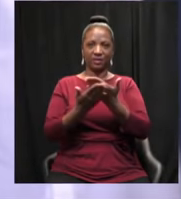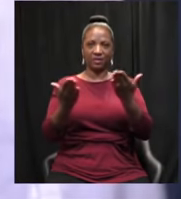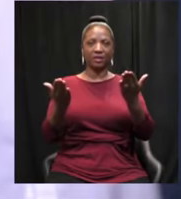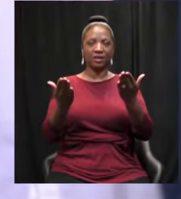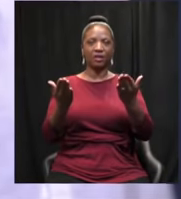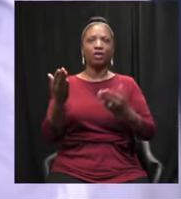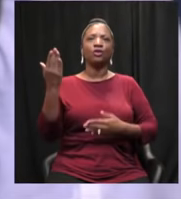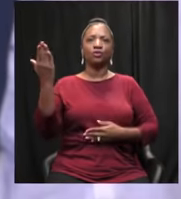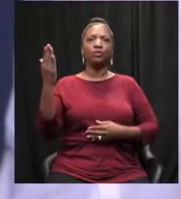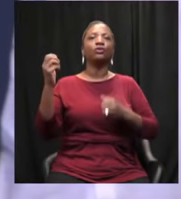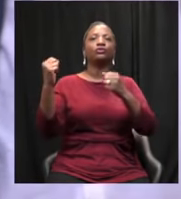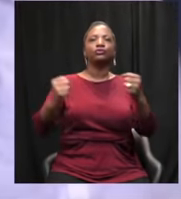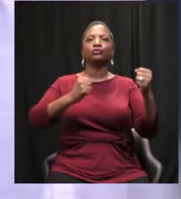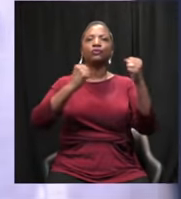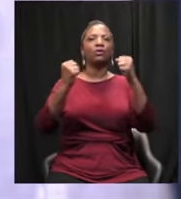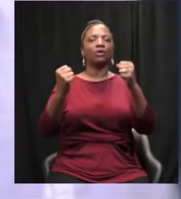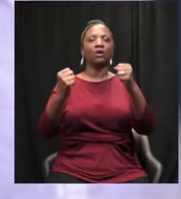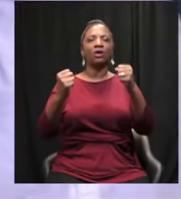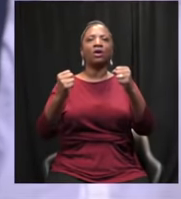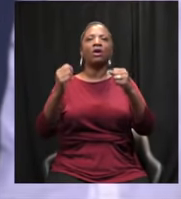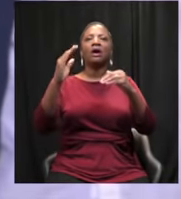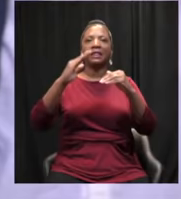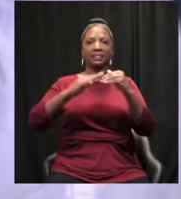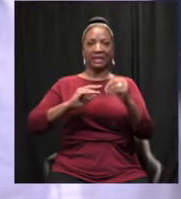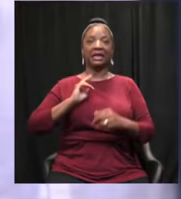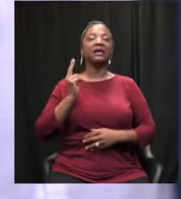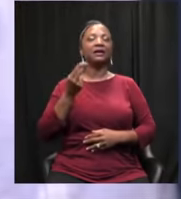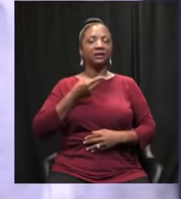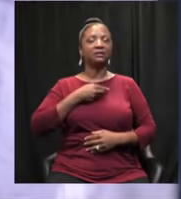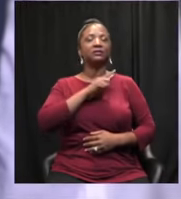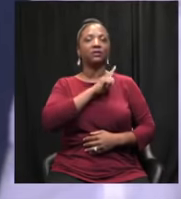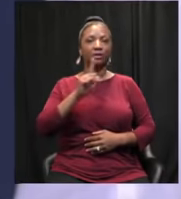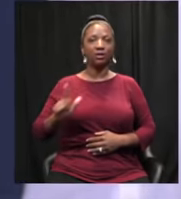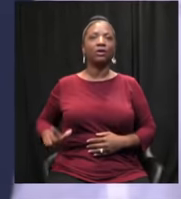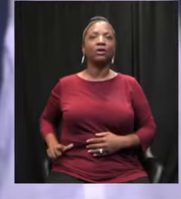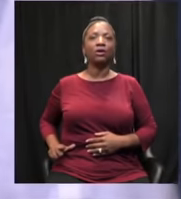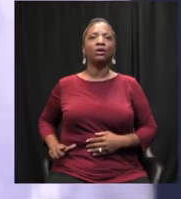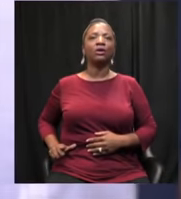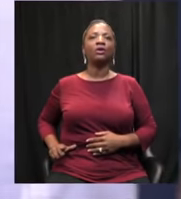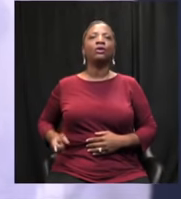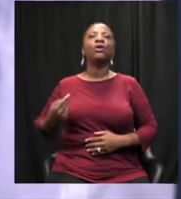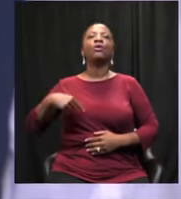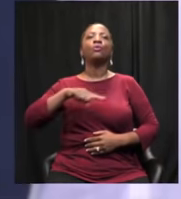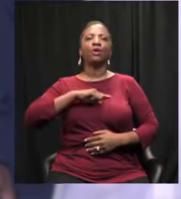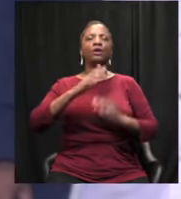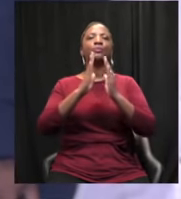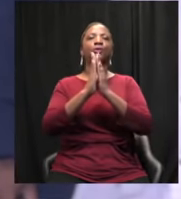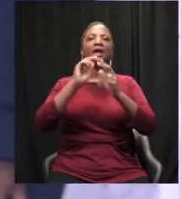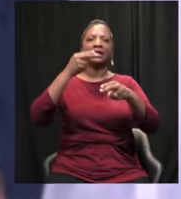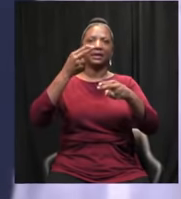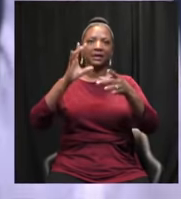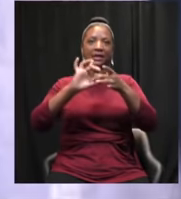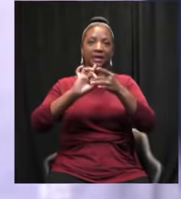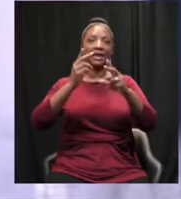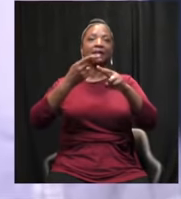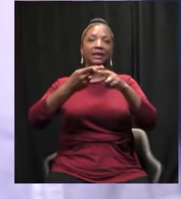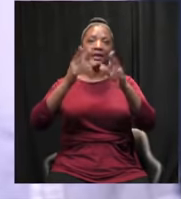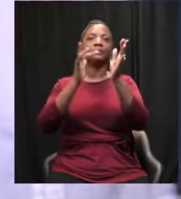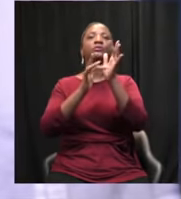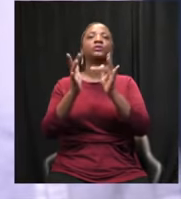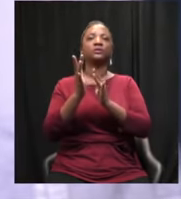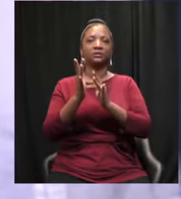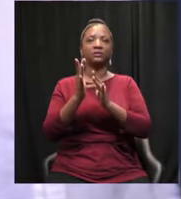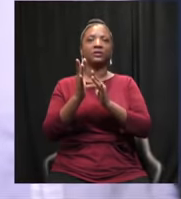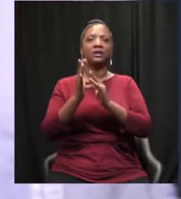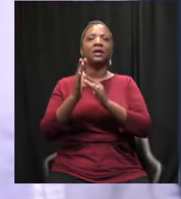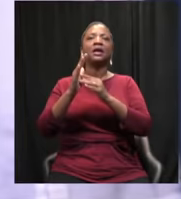face. You're not surprised by what's happening. But Lord, we pray in the name of Jesus, help us, God, to